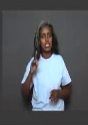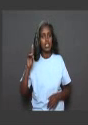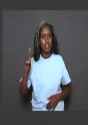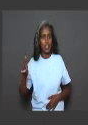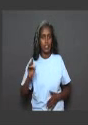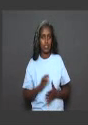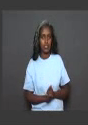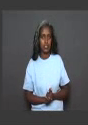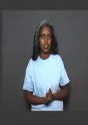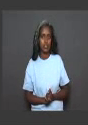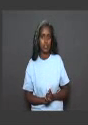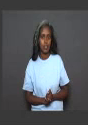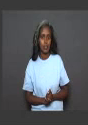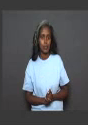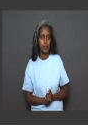directrix.